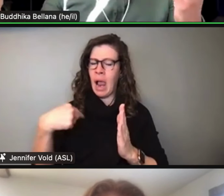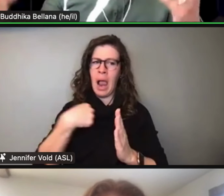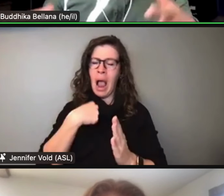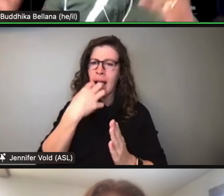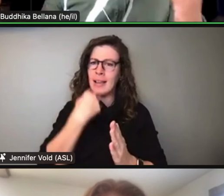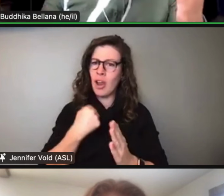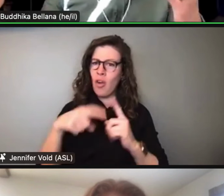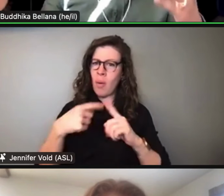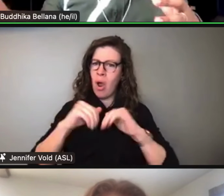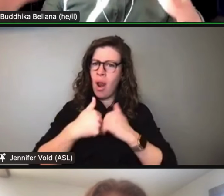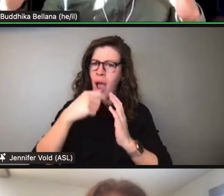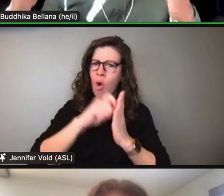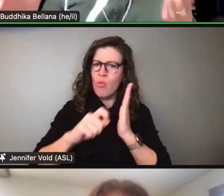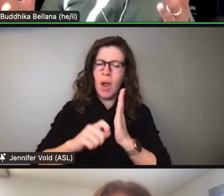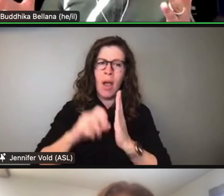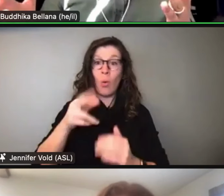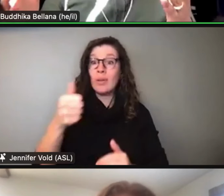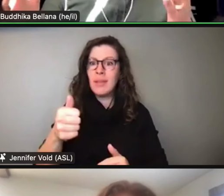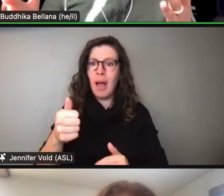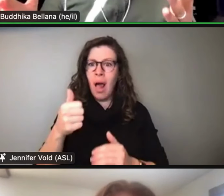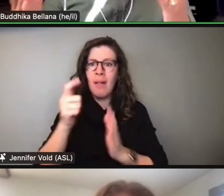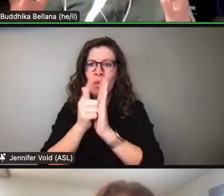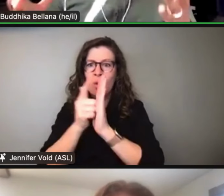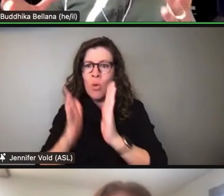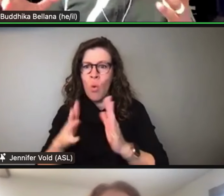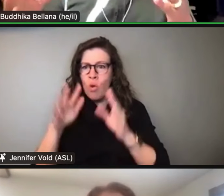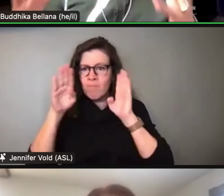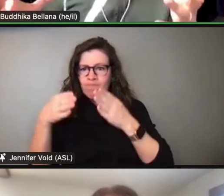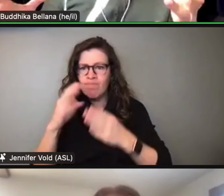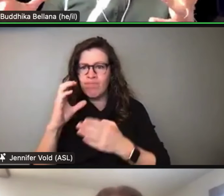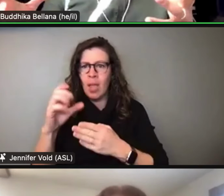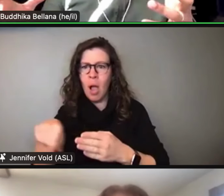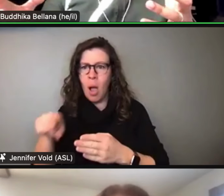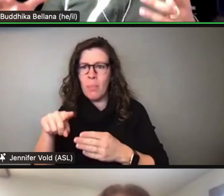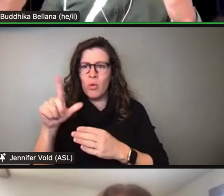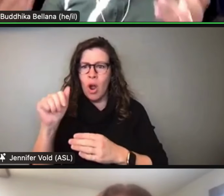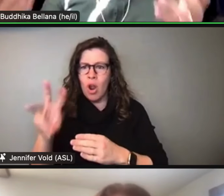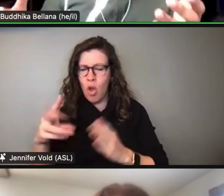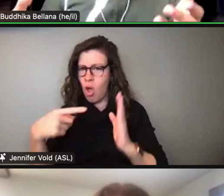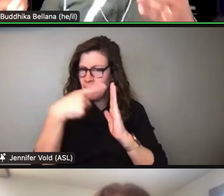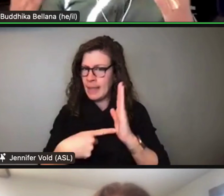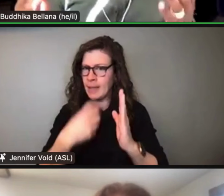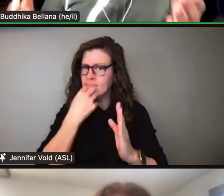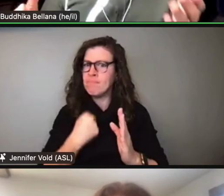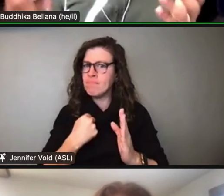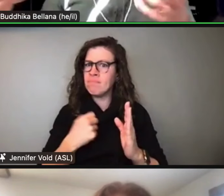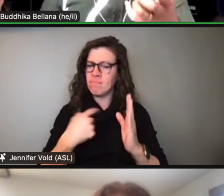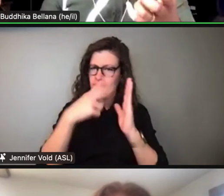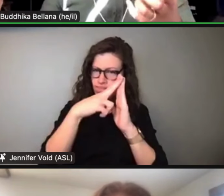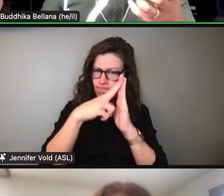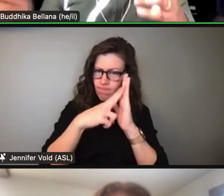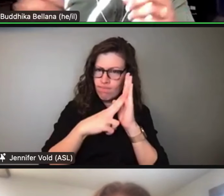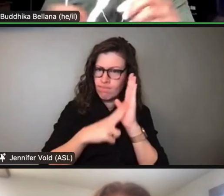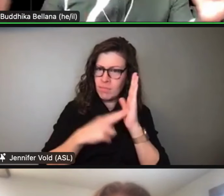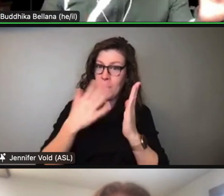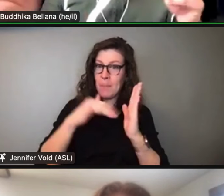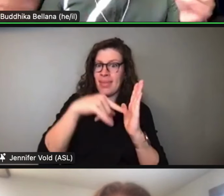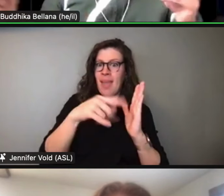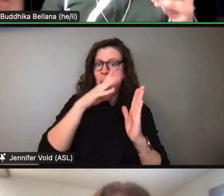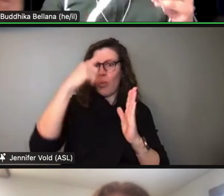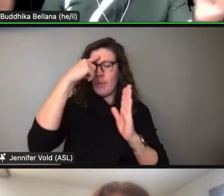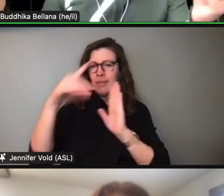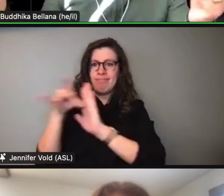do like copyright law, and then like maybe that stimulus actually means something to you, then that stimulus could persist. So I think